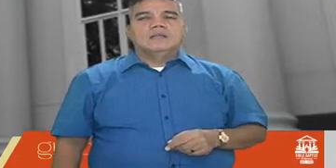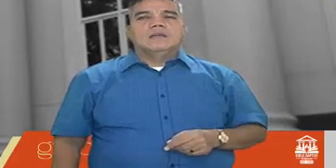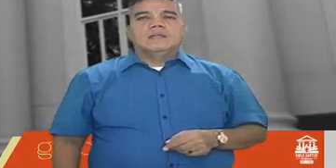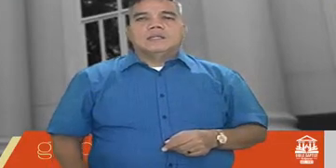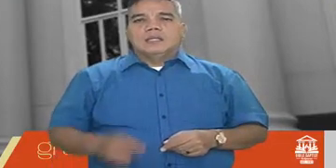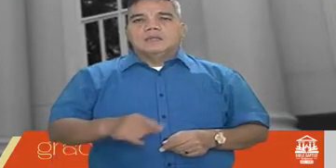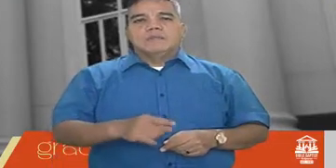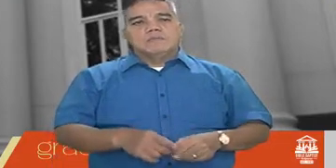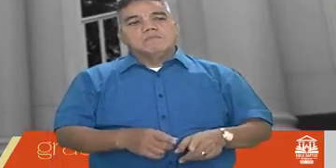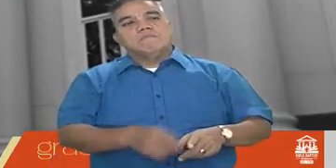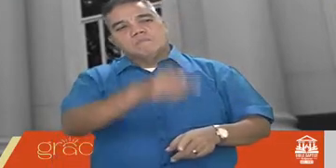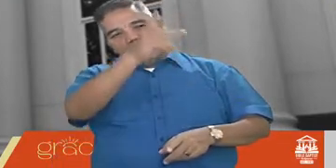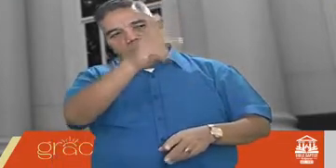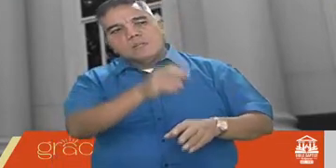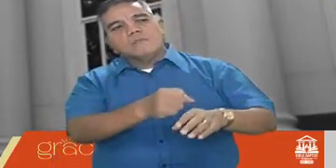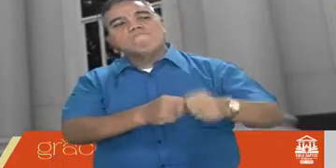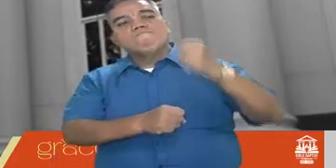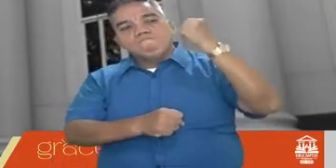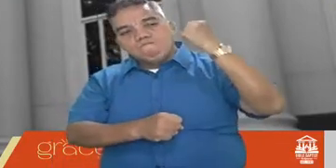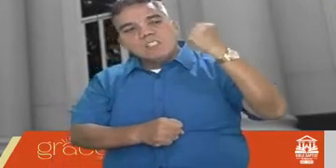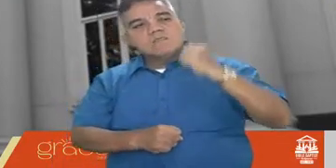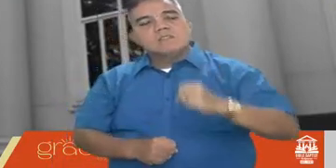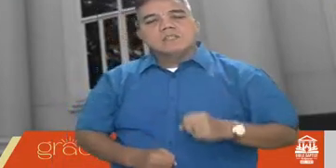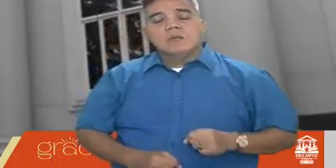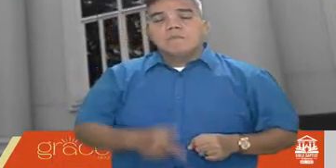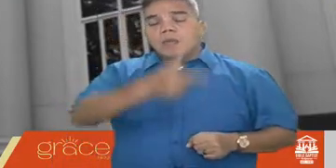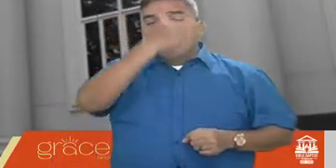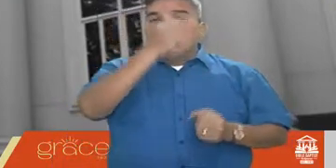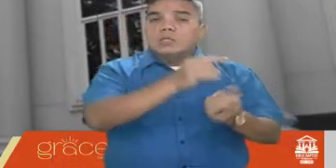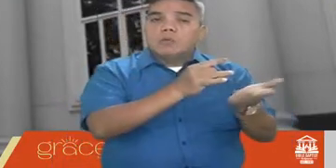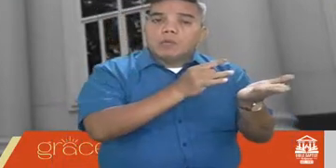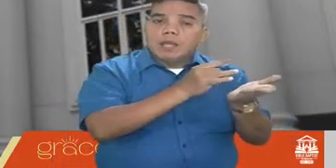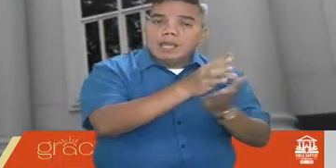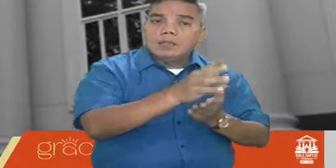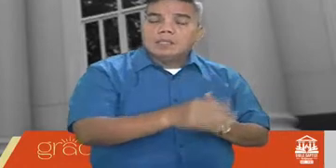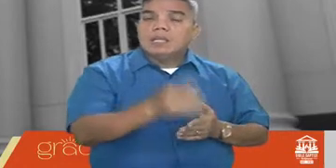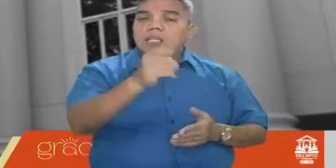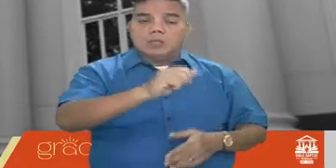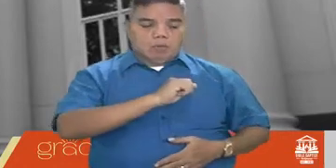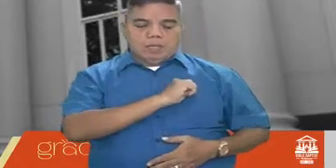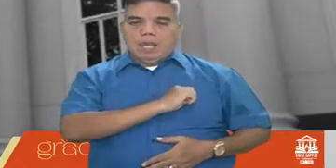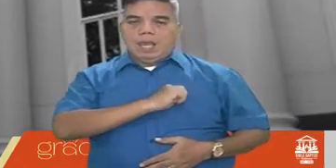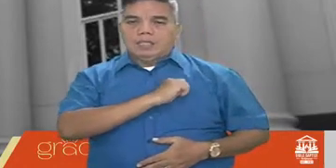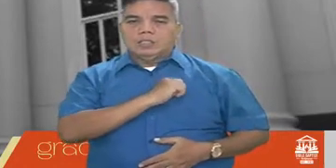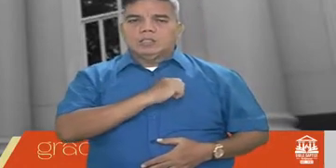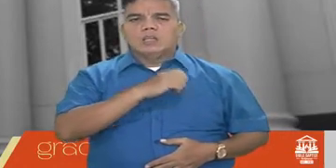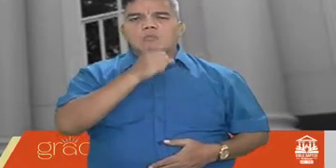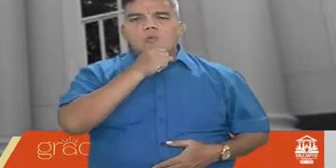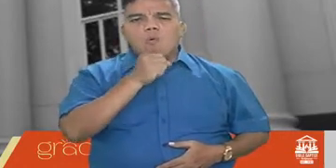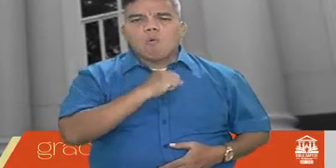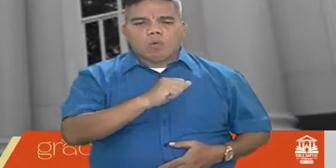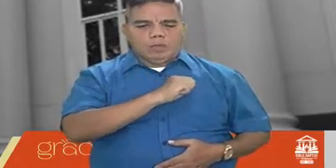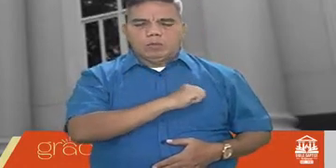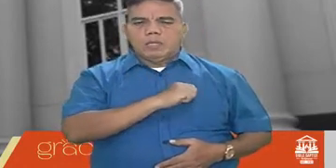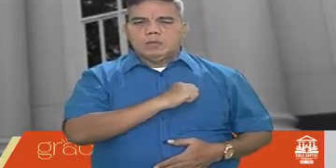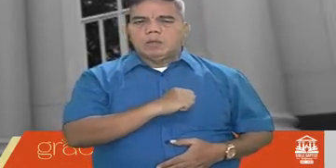fleshly desire man na siya. Kanang pagpanimalos, mao man na siya ay kinaiya sa atong old